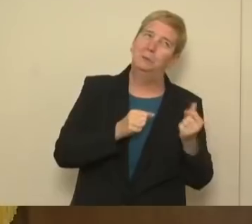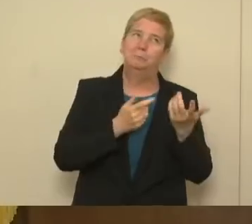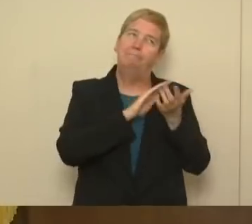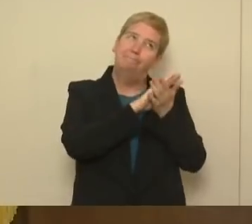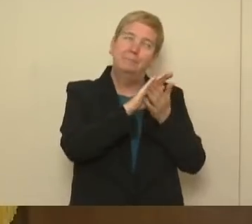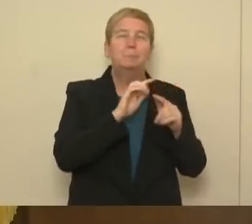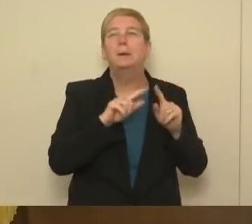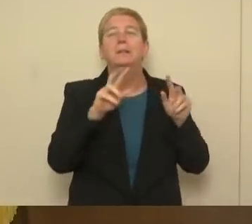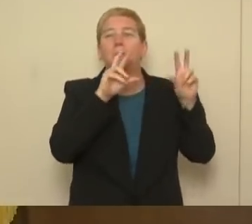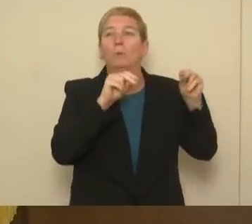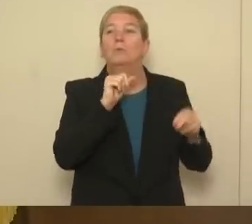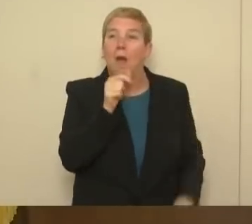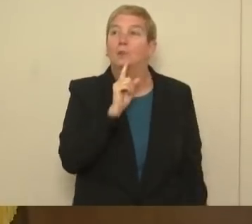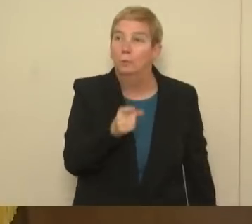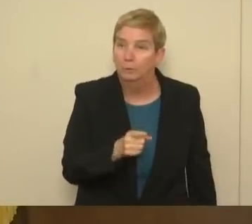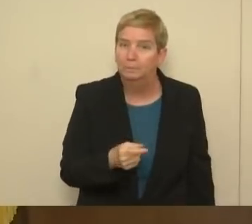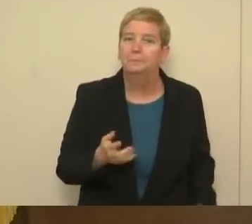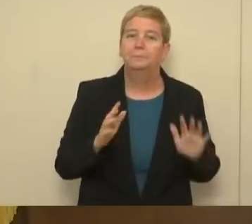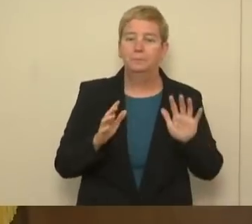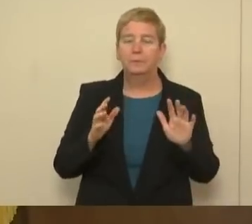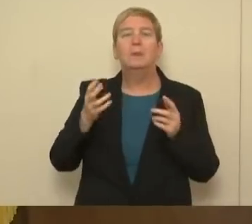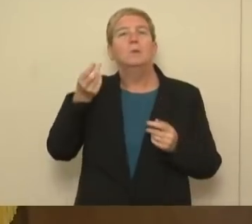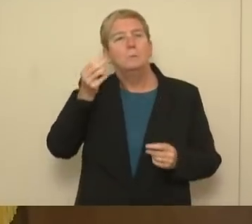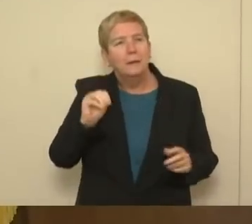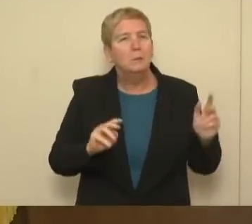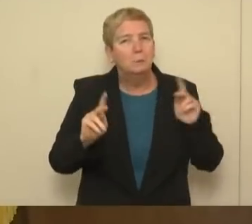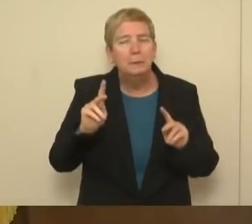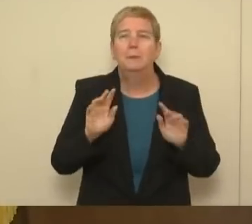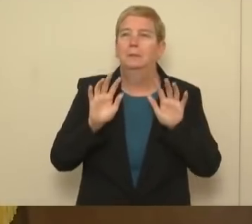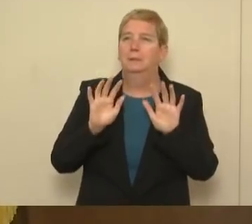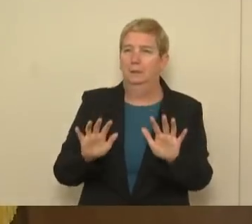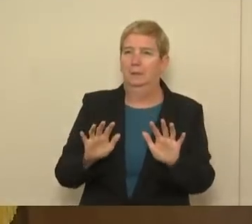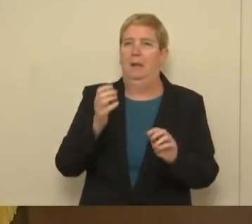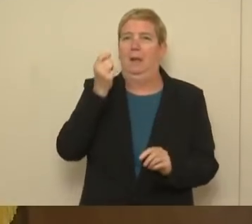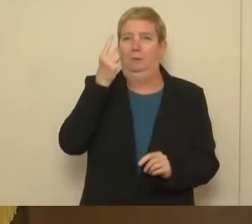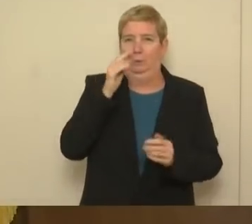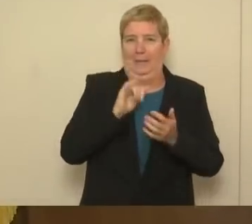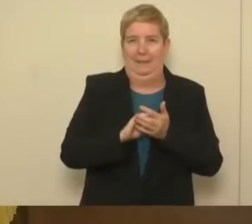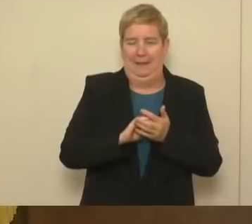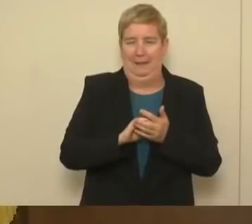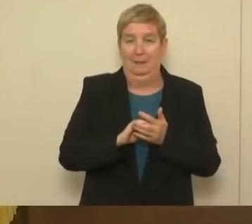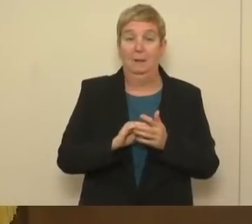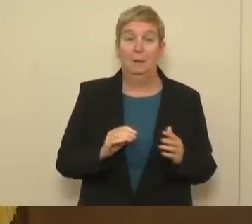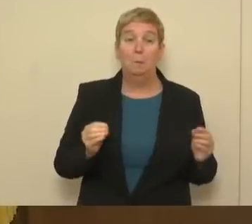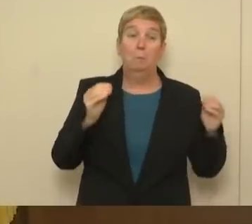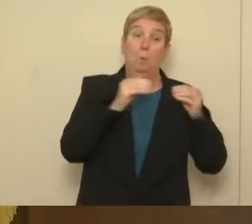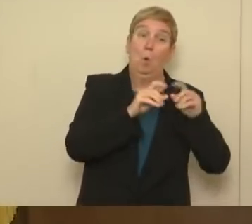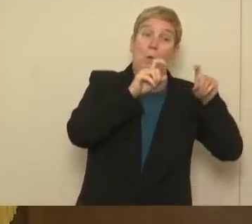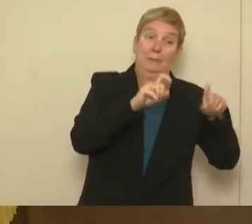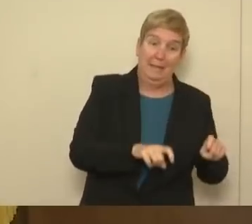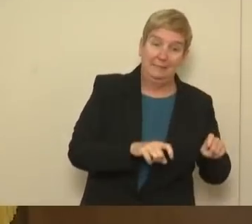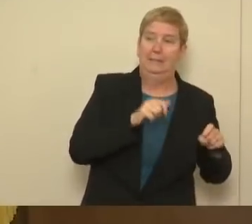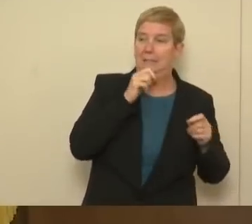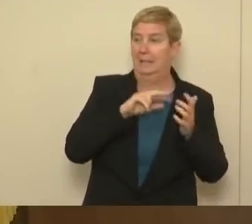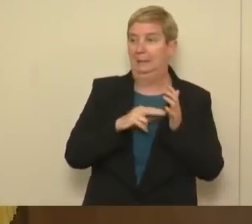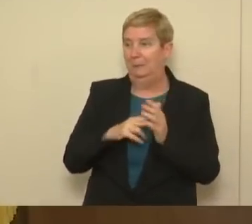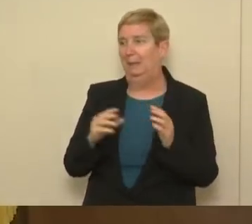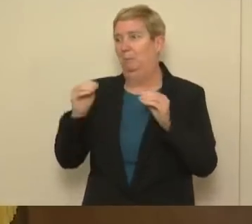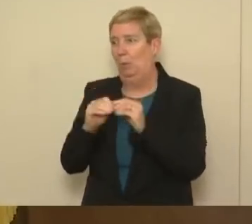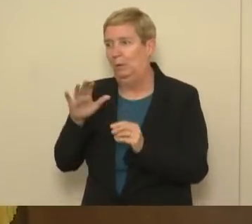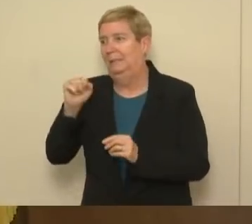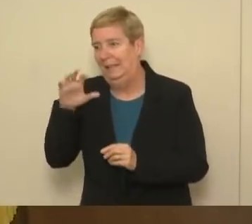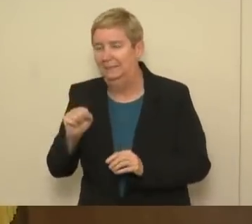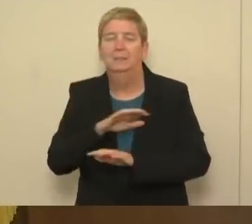really effective, I think, so New Mexicans can really understand both sides of that issue, and it gave us a chance to talk about why we have